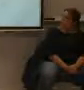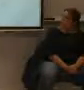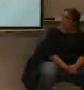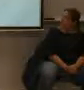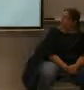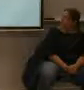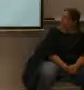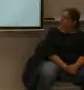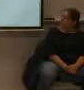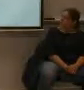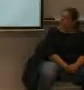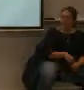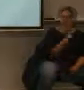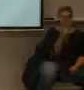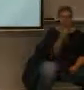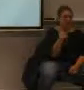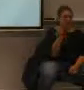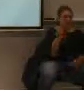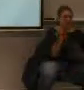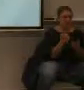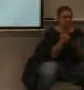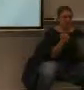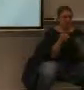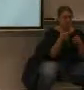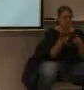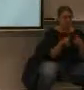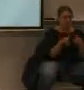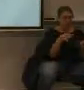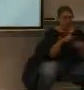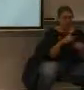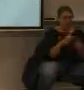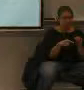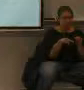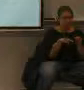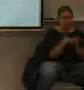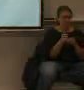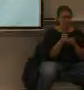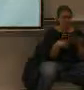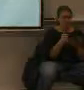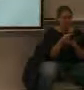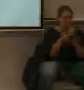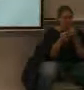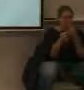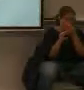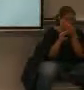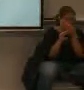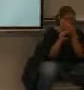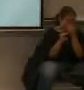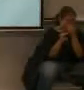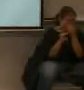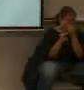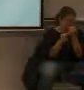I don't have this here, but I would like to just shortly talk about another type of